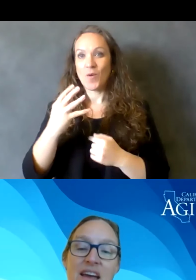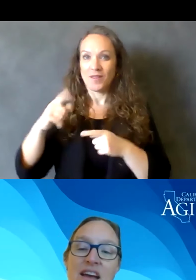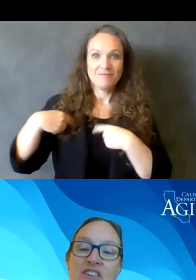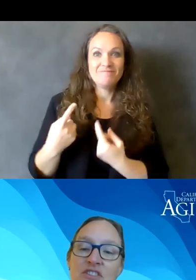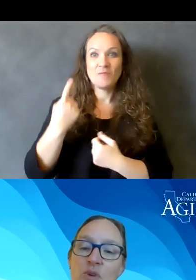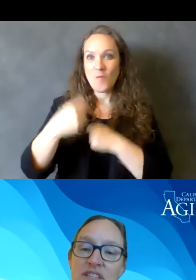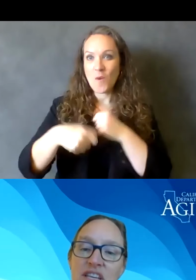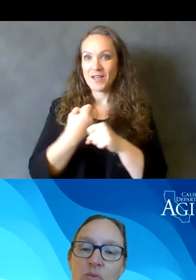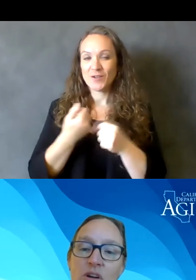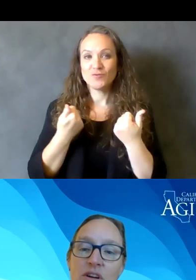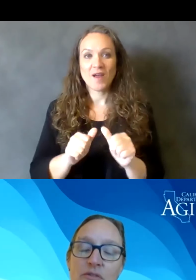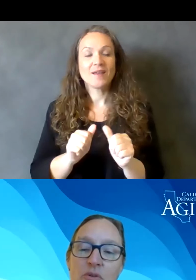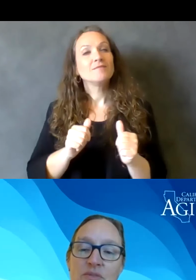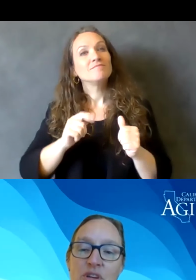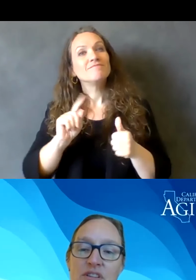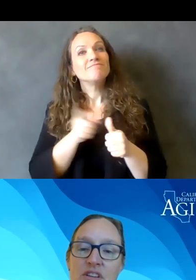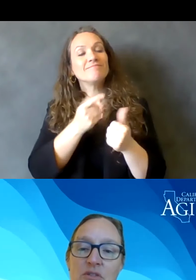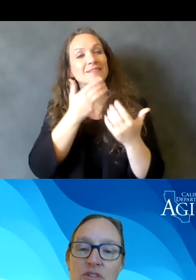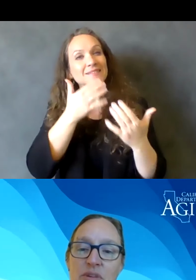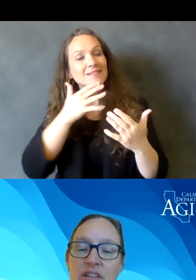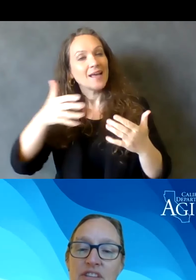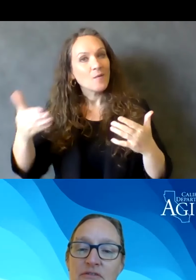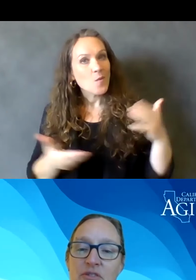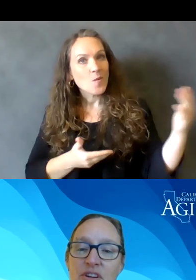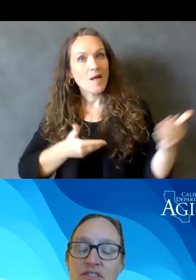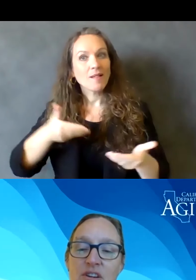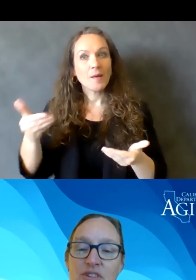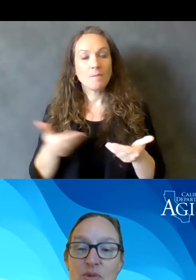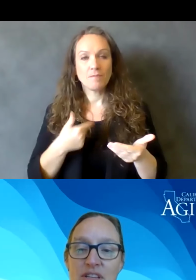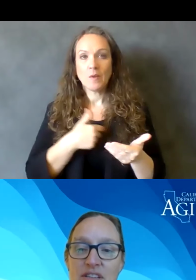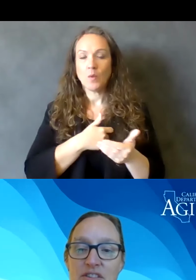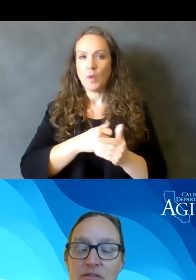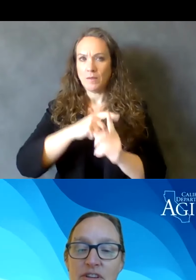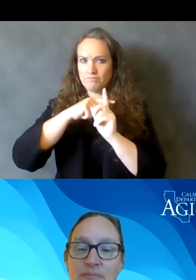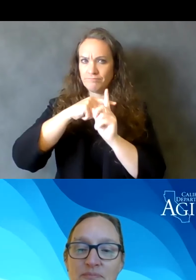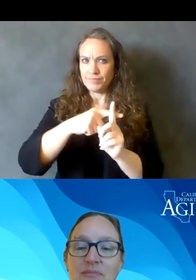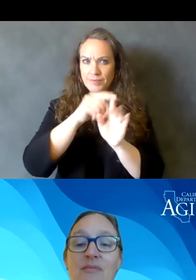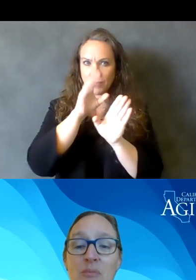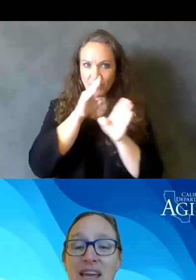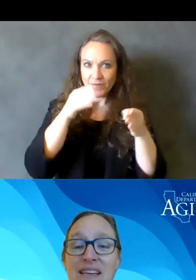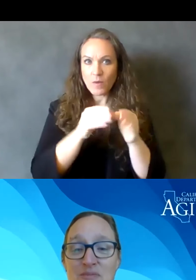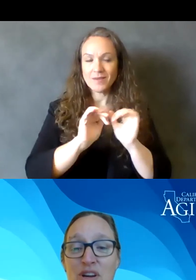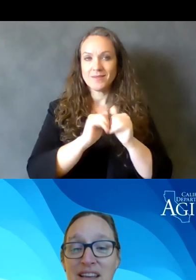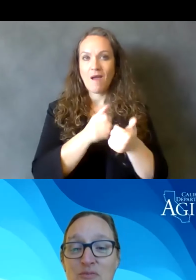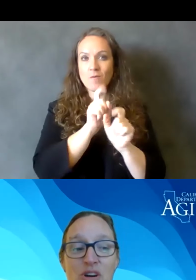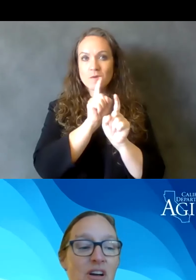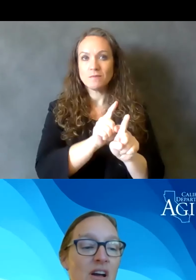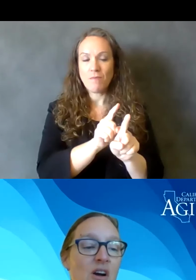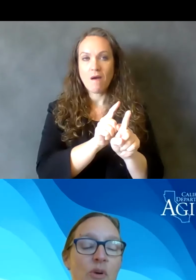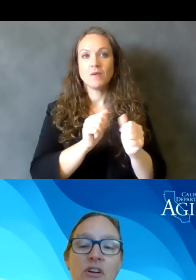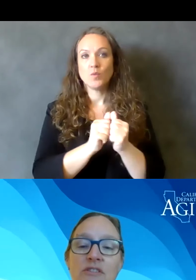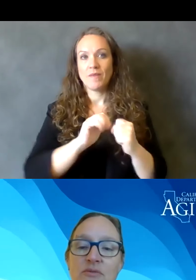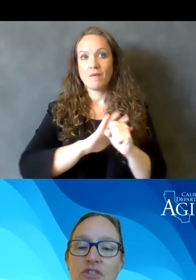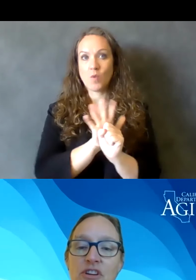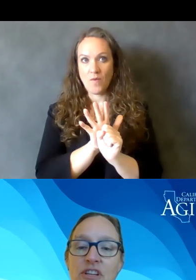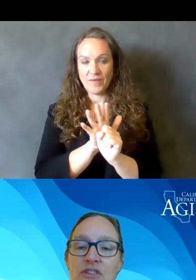that. Just want to say to welcome, of course, we continue to be laser focused on responding to COVID. But as spring has sprung,